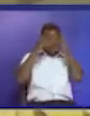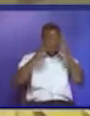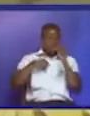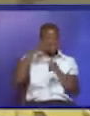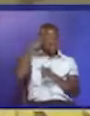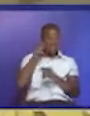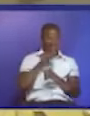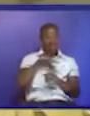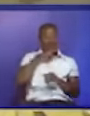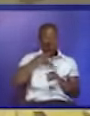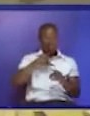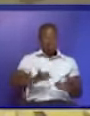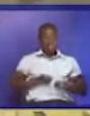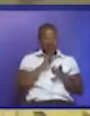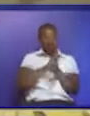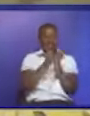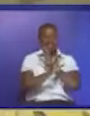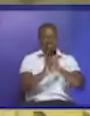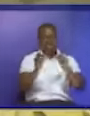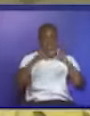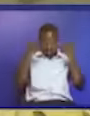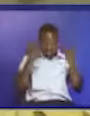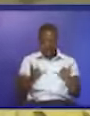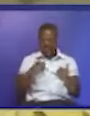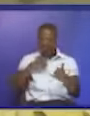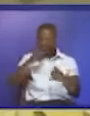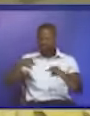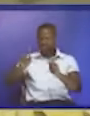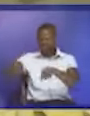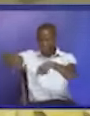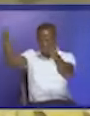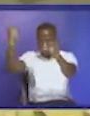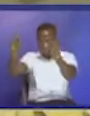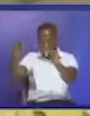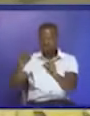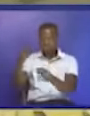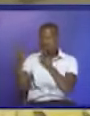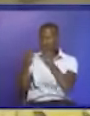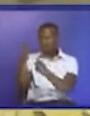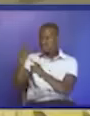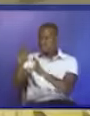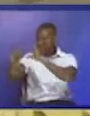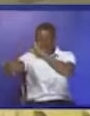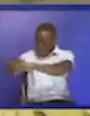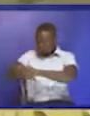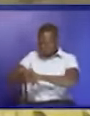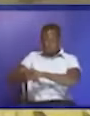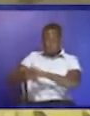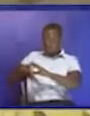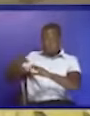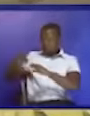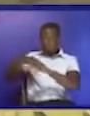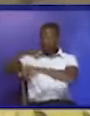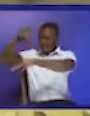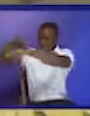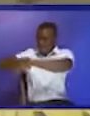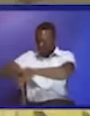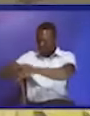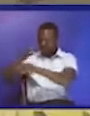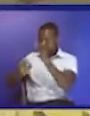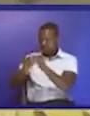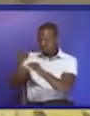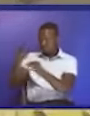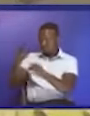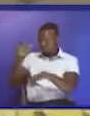transformed. This time around, I will not let you go unless something changes about my life. And he says, what is your